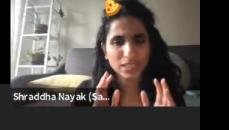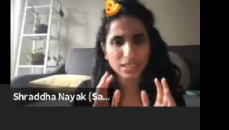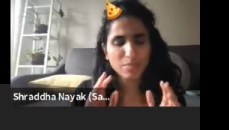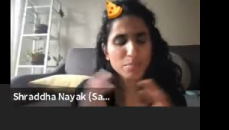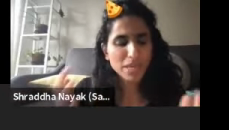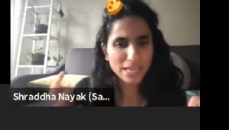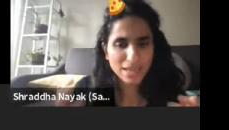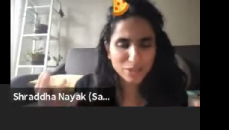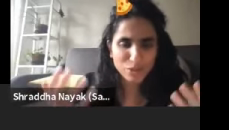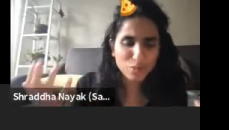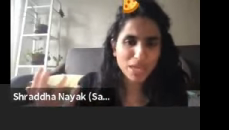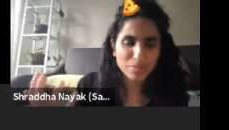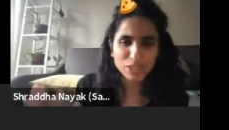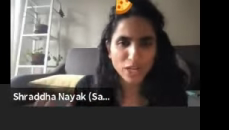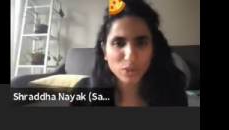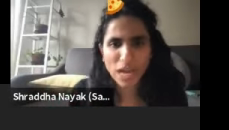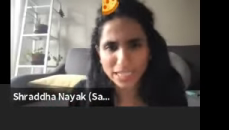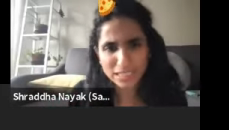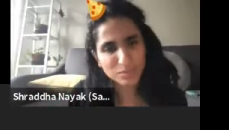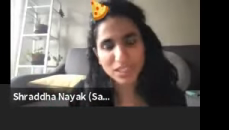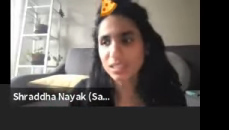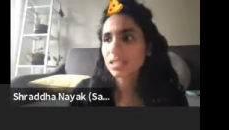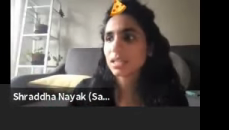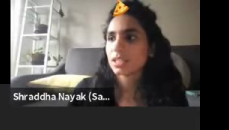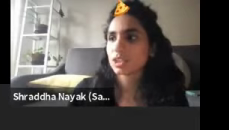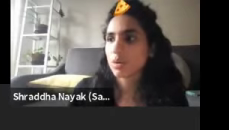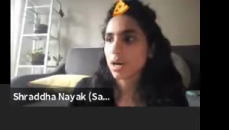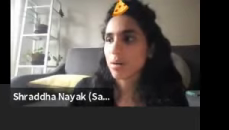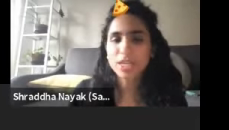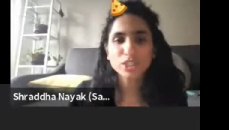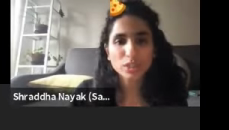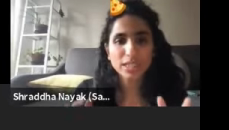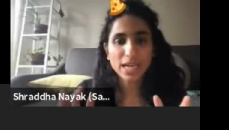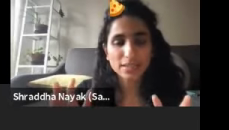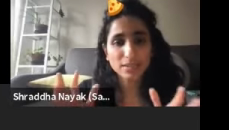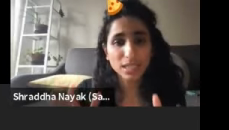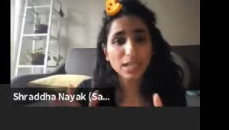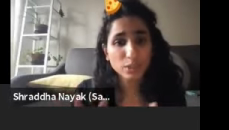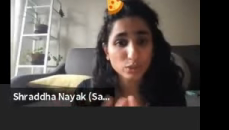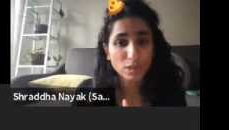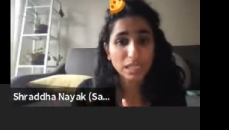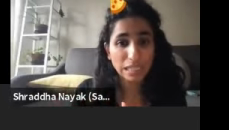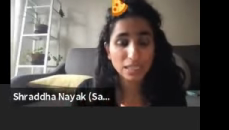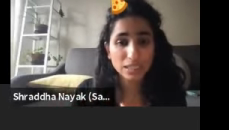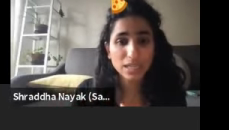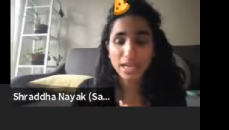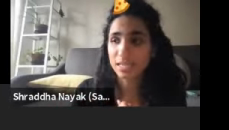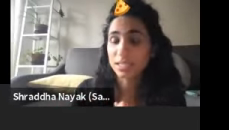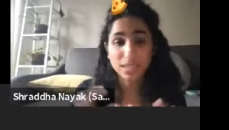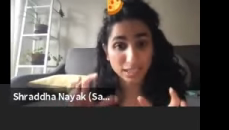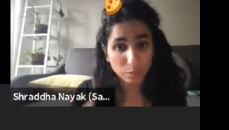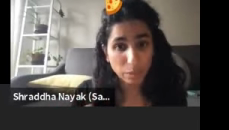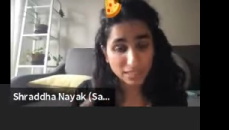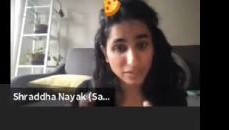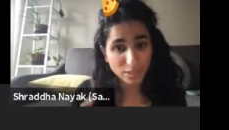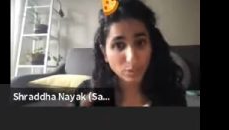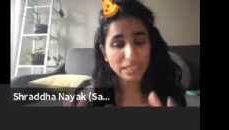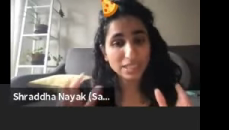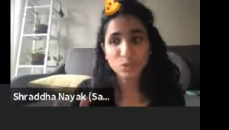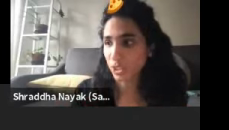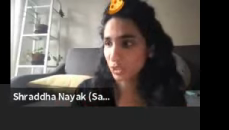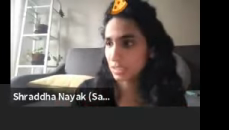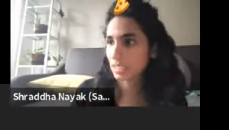actually maybe trying to hide something. So make sure that the data looks really clear and is explained